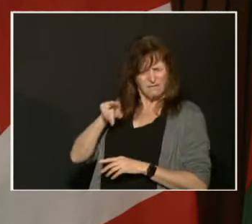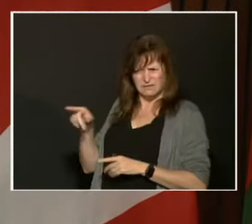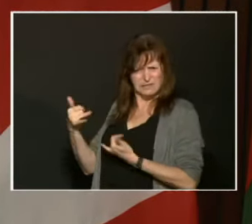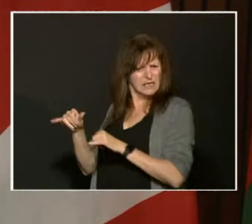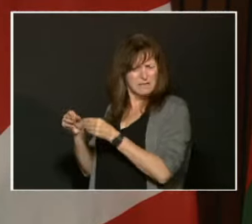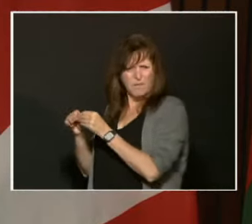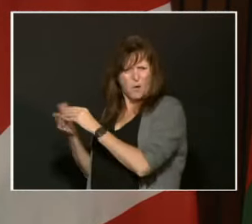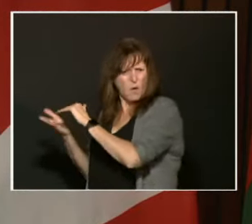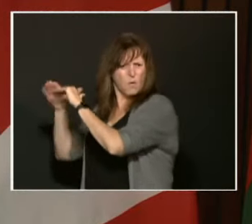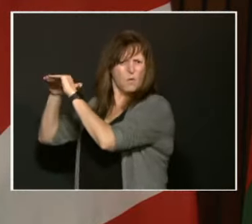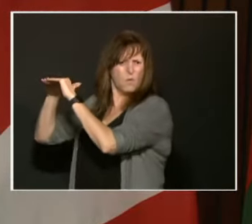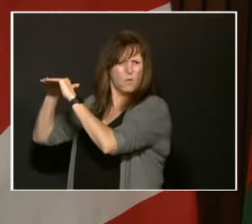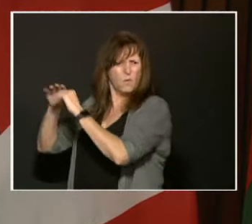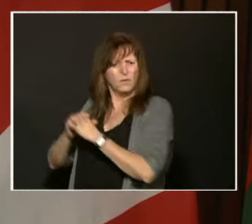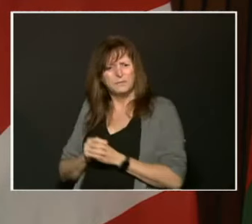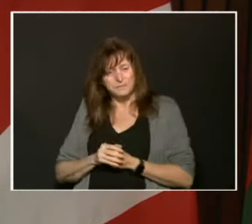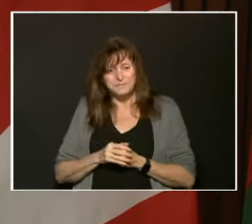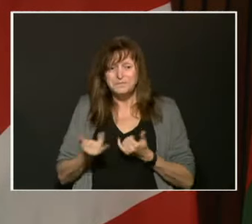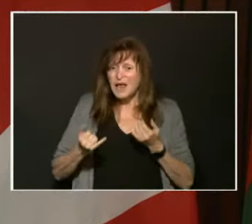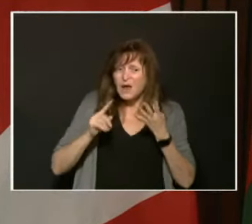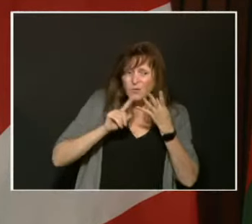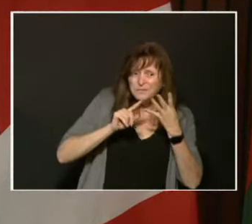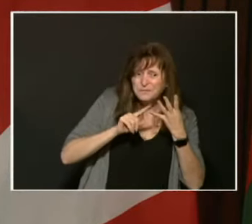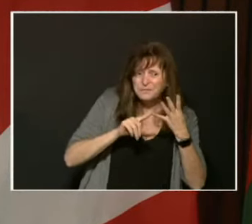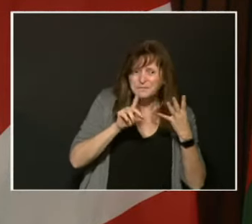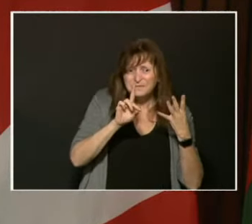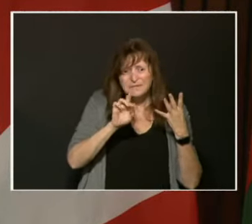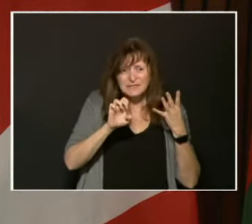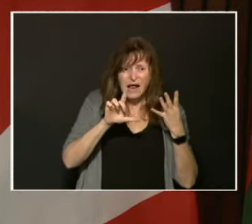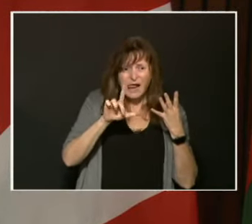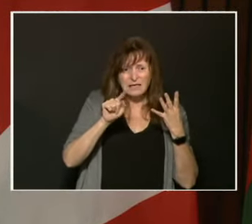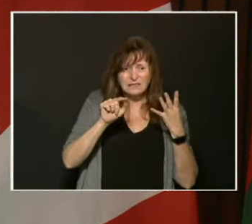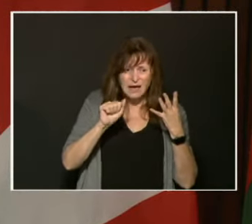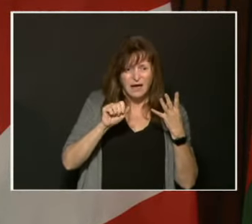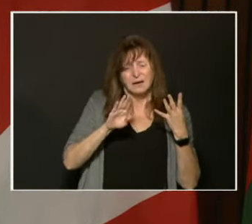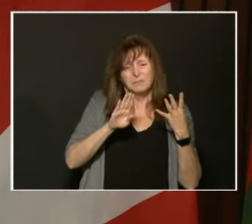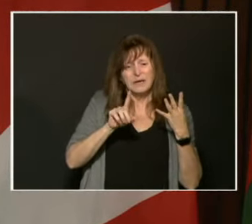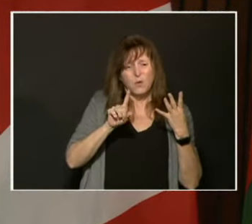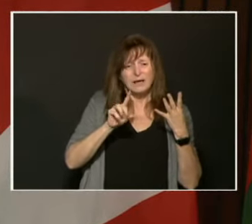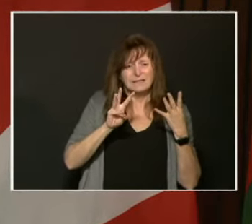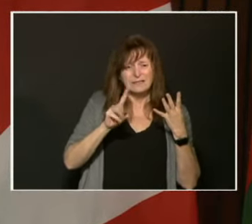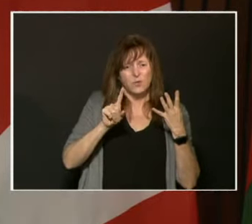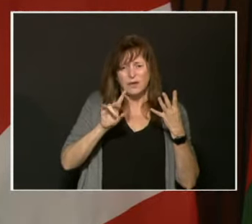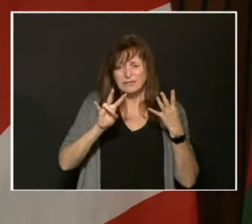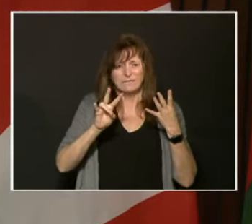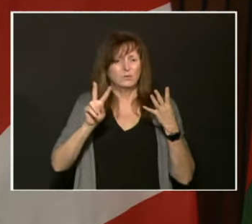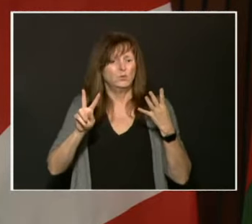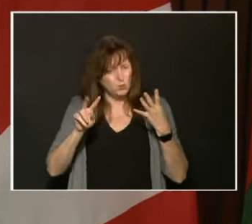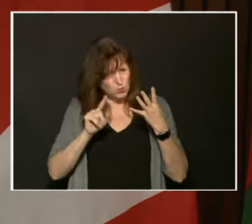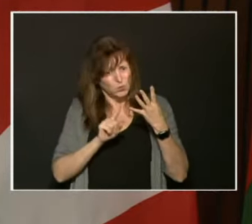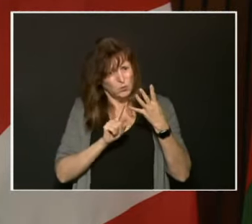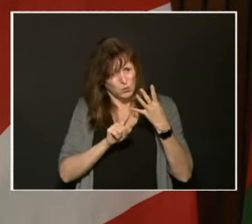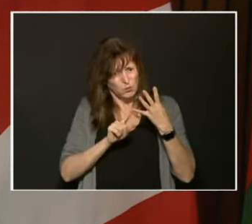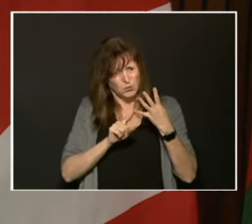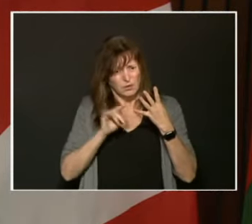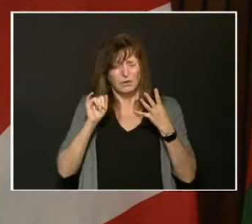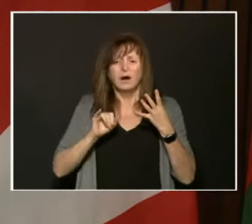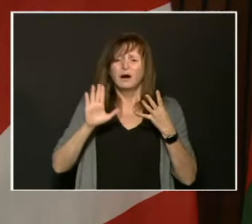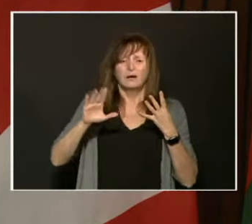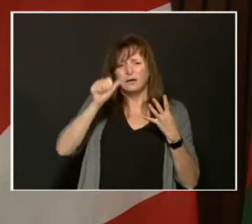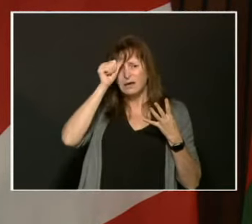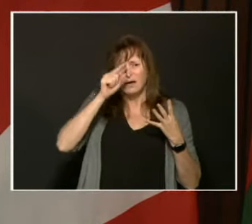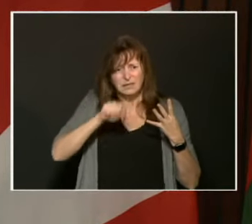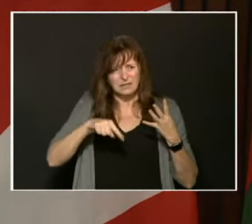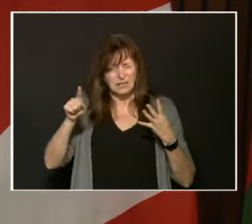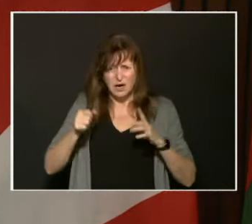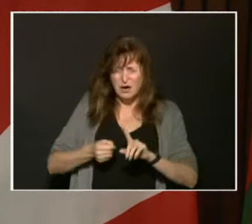also call B16172, the variant that hit India so hard, is here, and it is on track to be